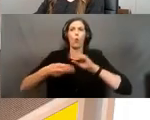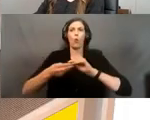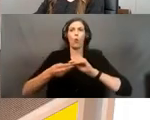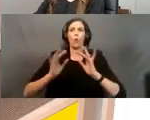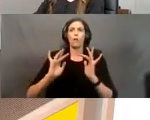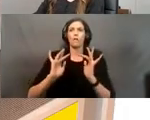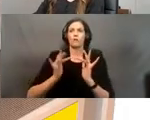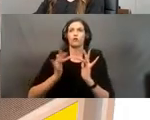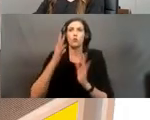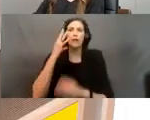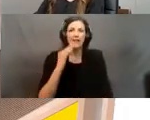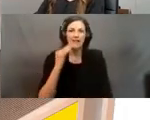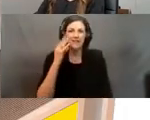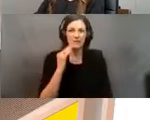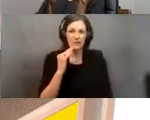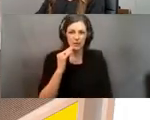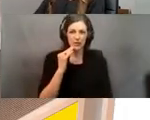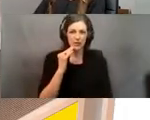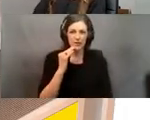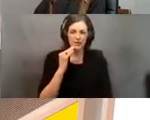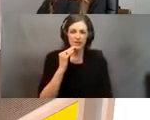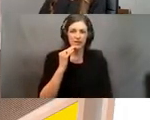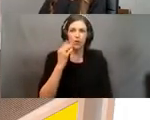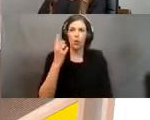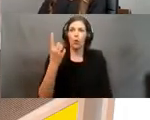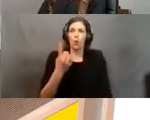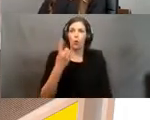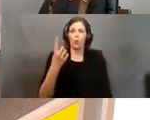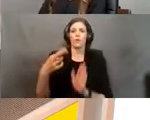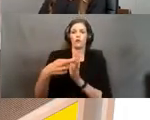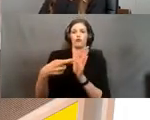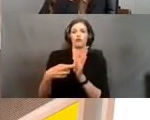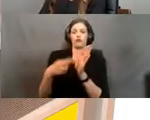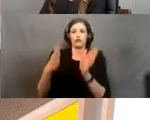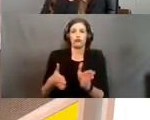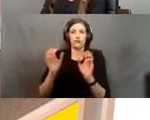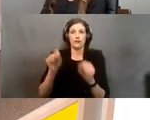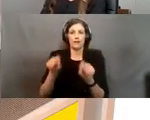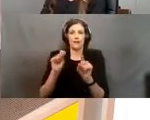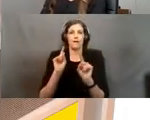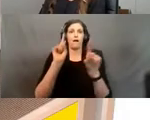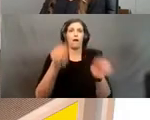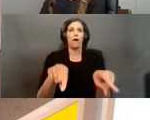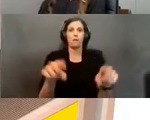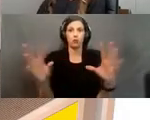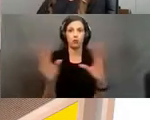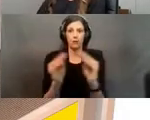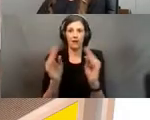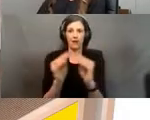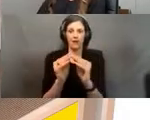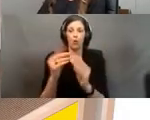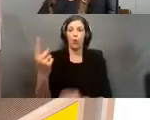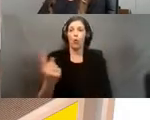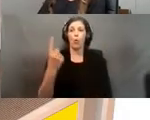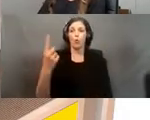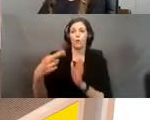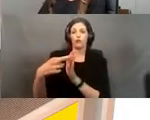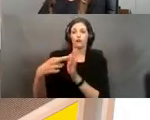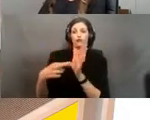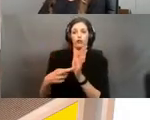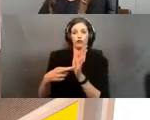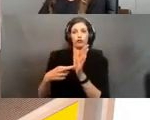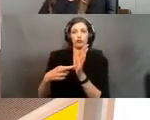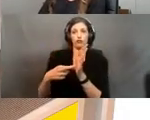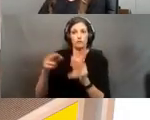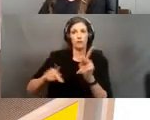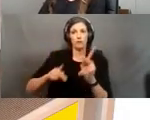experience. Only registrants can come to the meeting and only registrants will be able